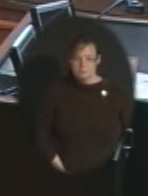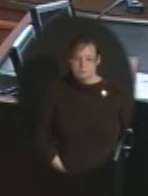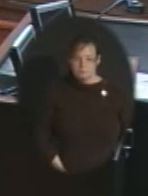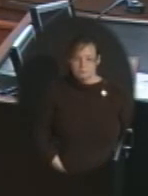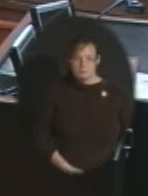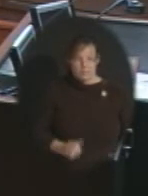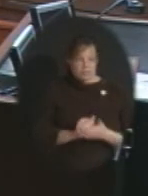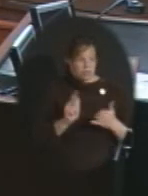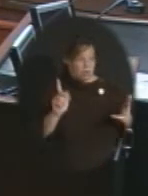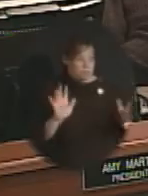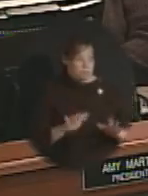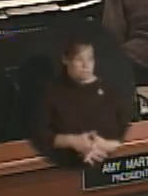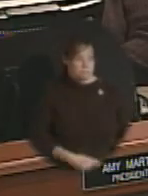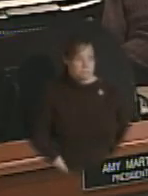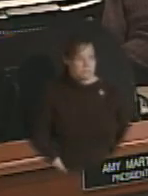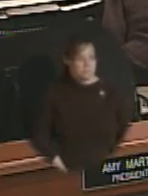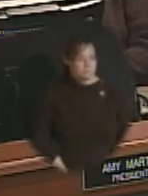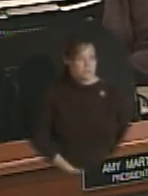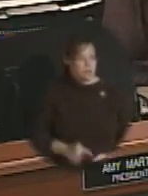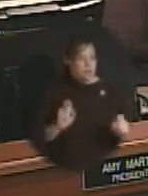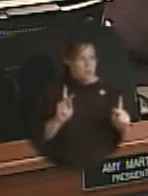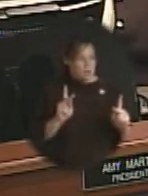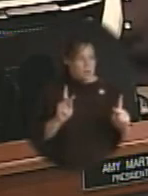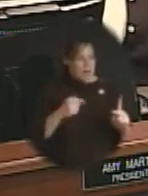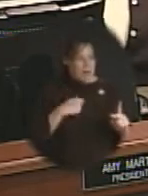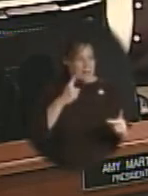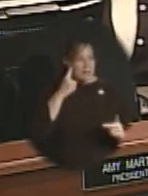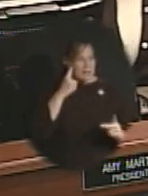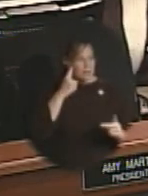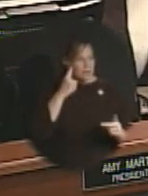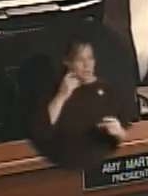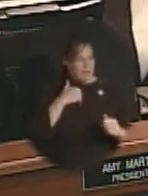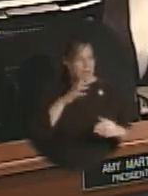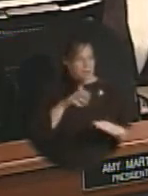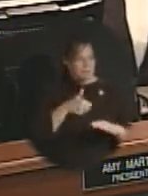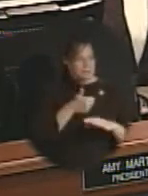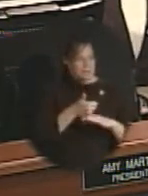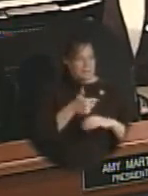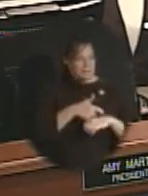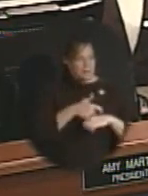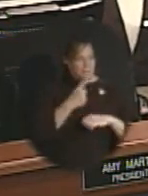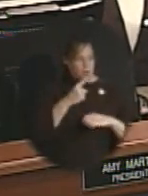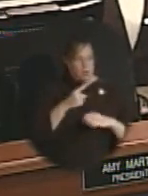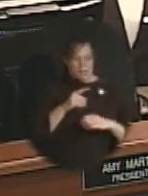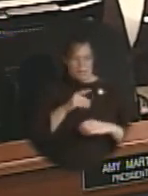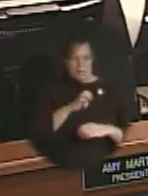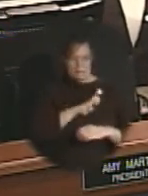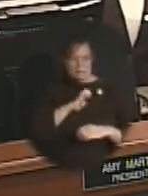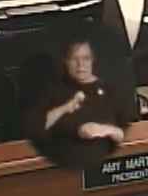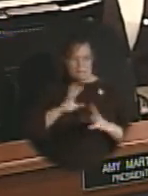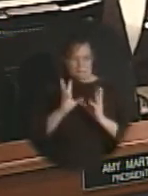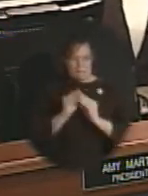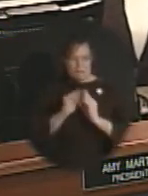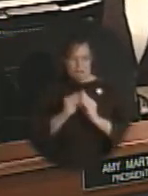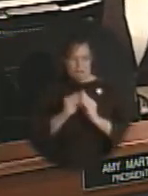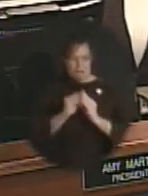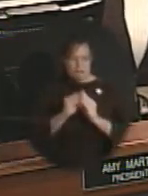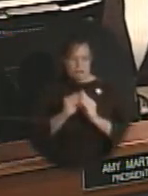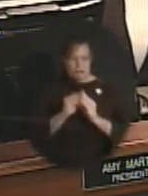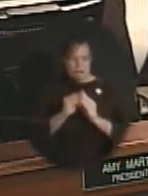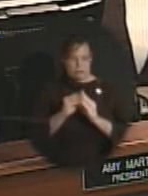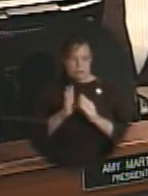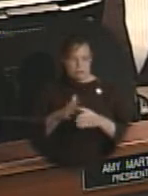That's it. All right. I believe we have set aside time for an executive session this evening.